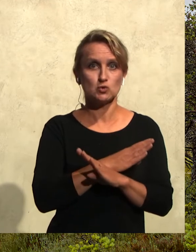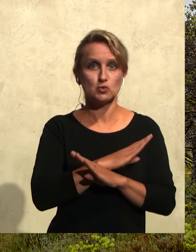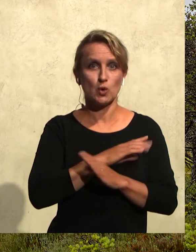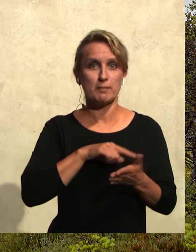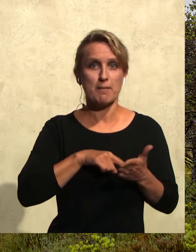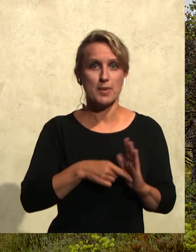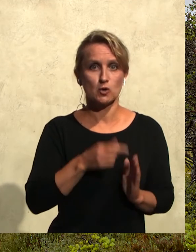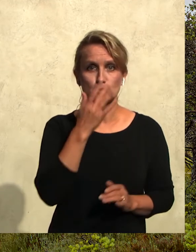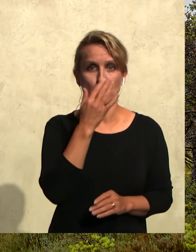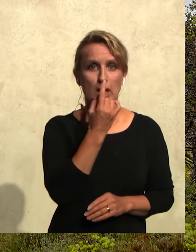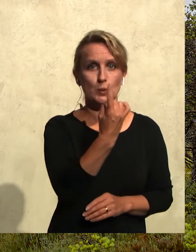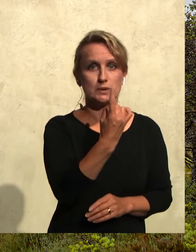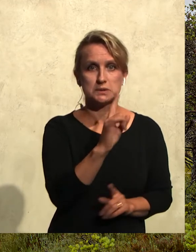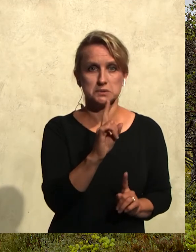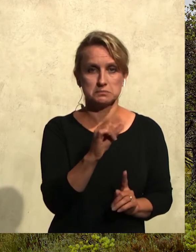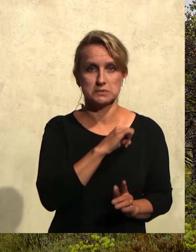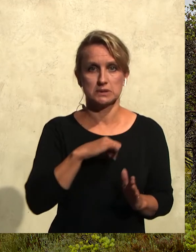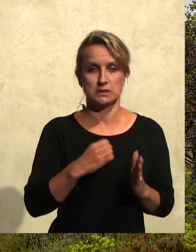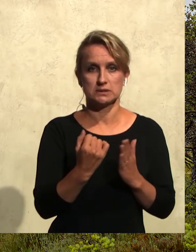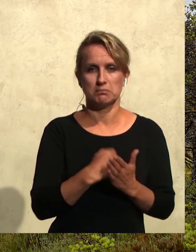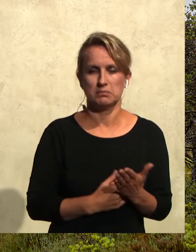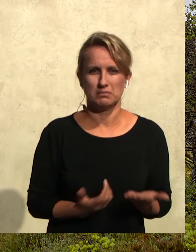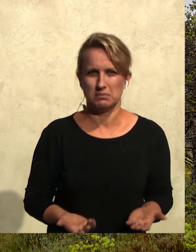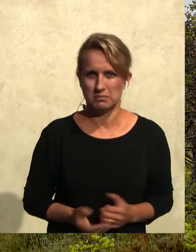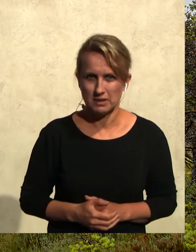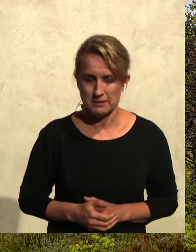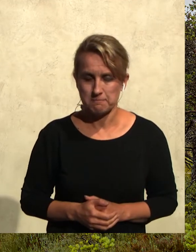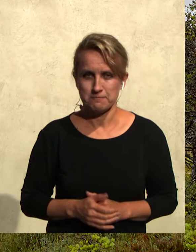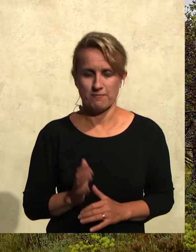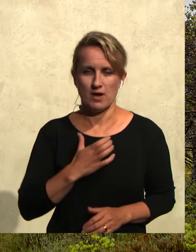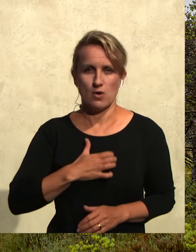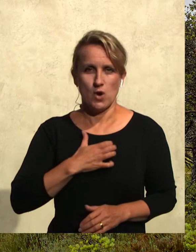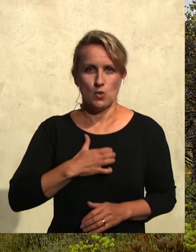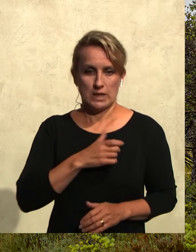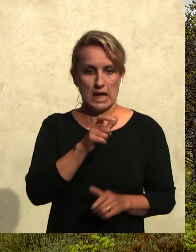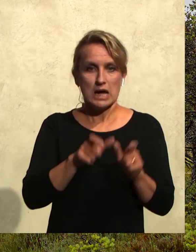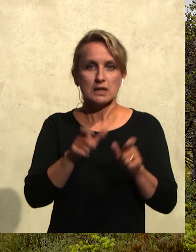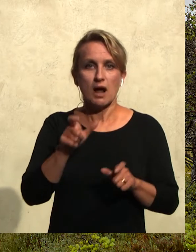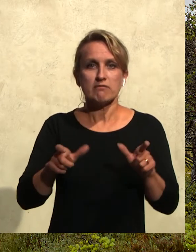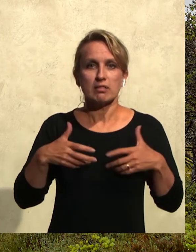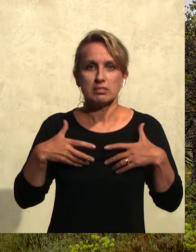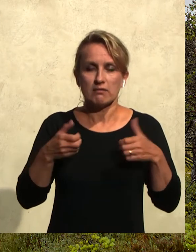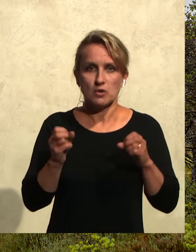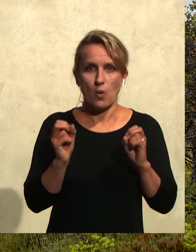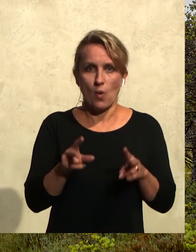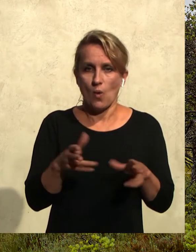very significant public health threat, which is often somewhat